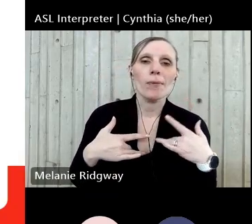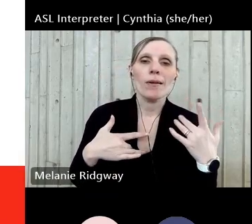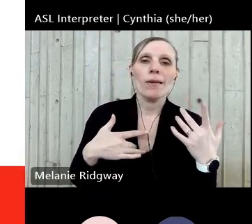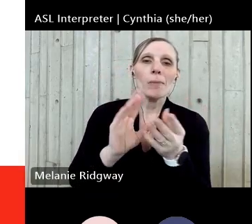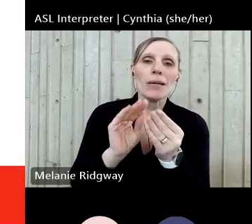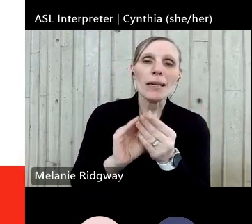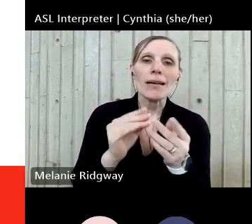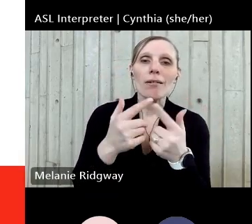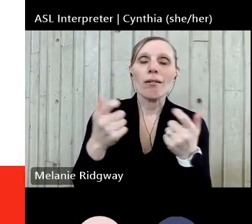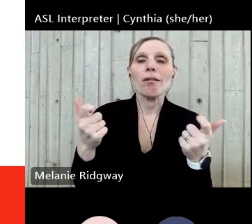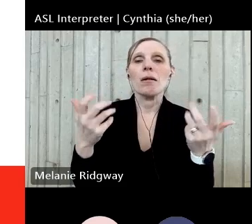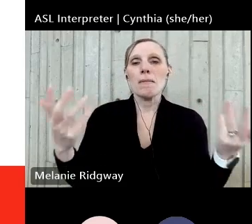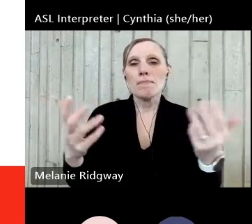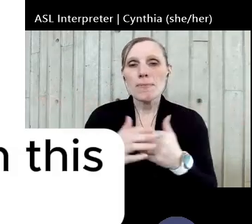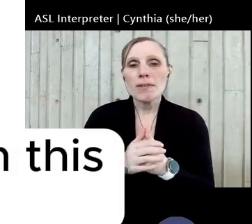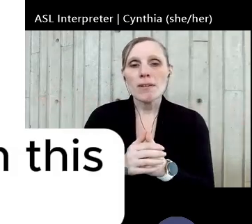solution.